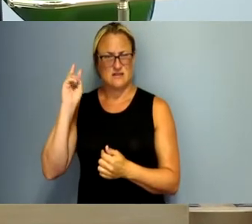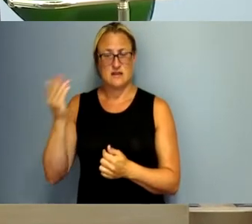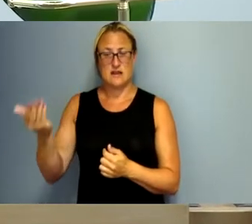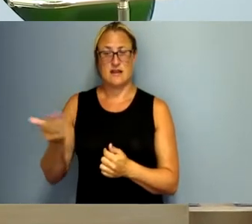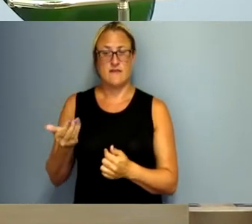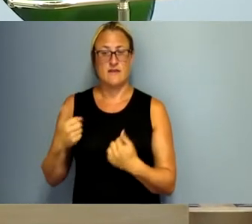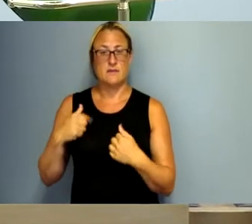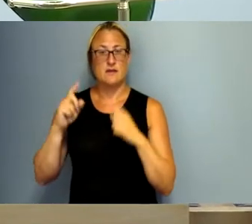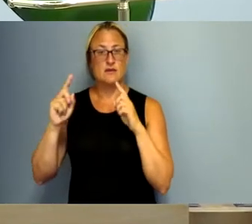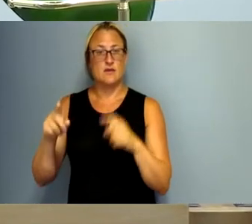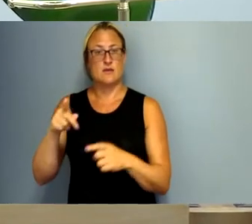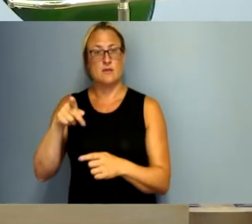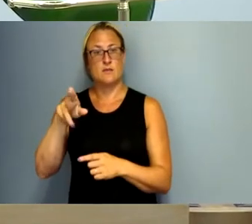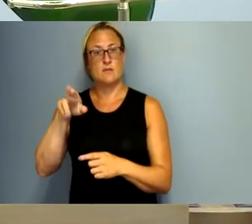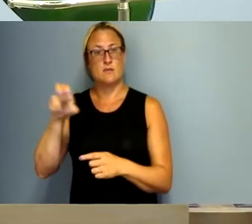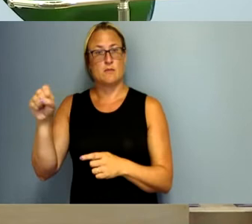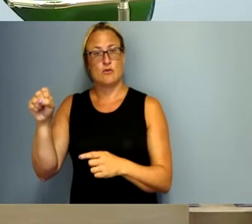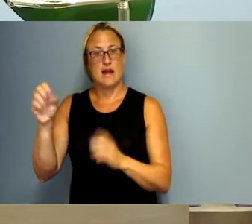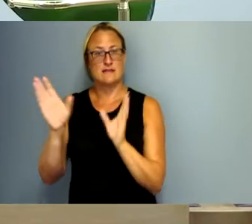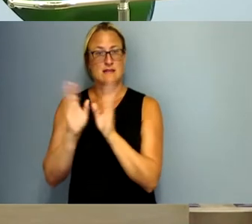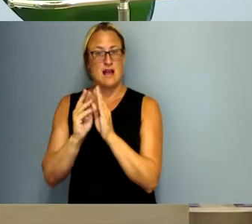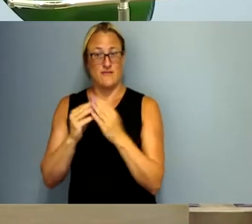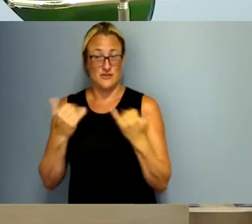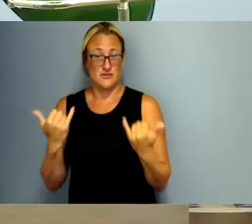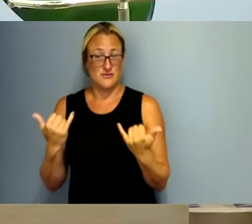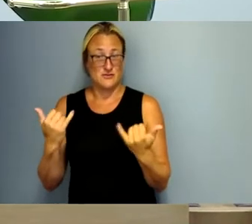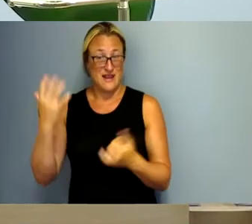conference today outside.